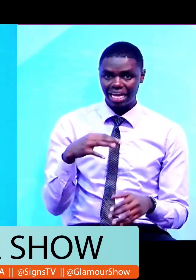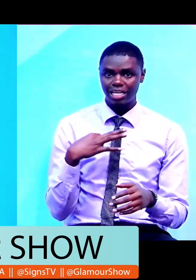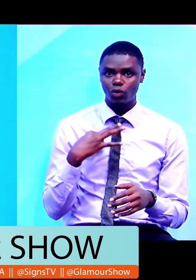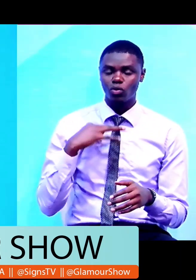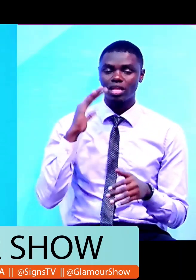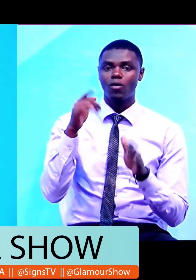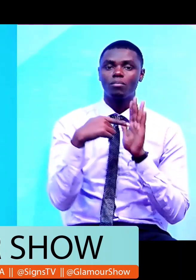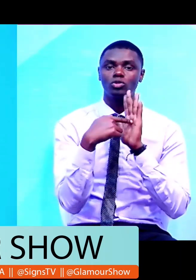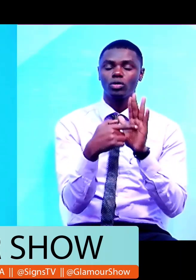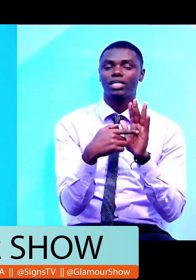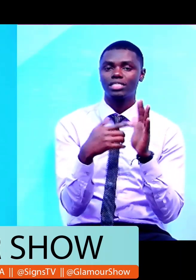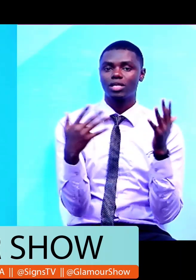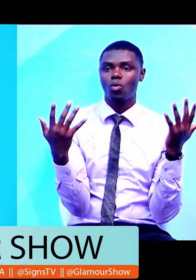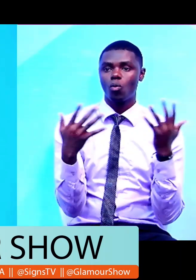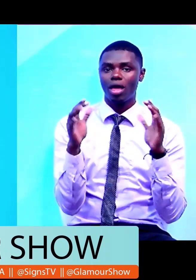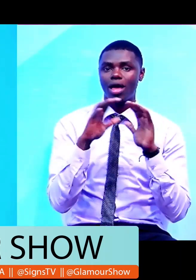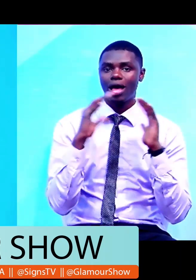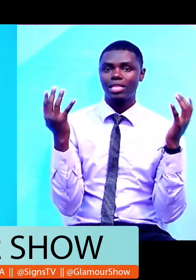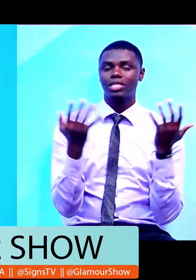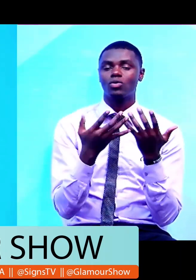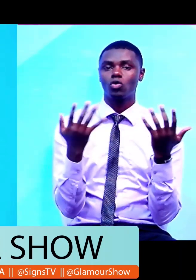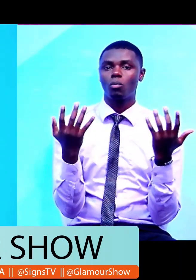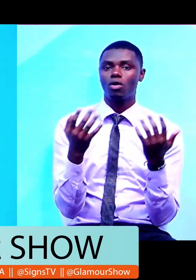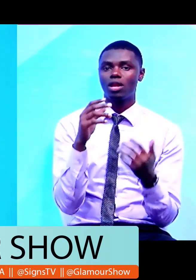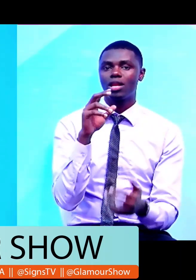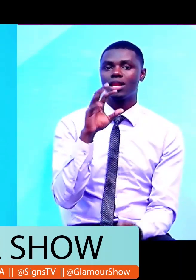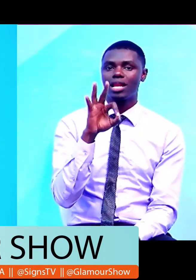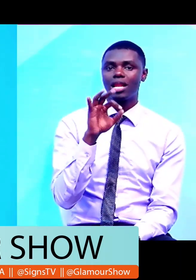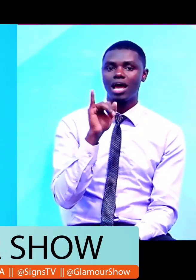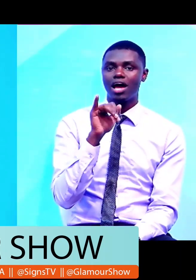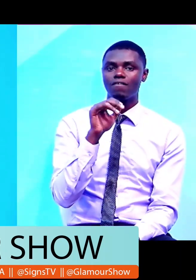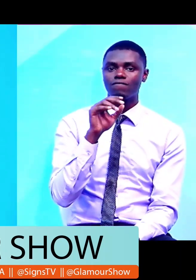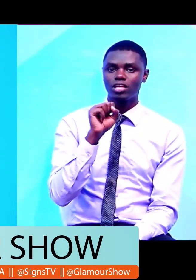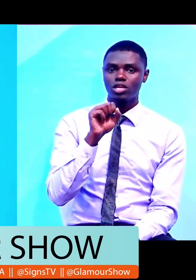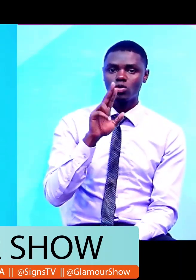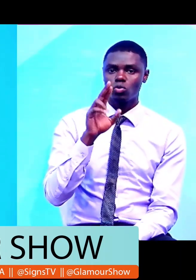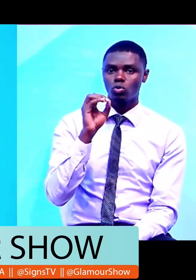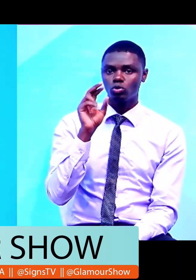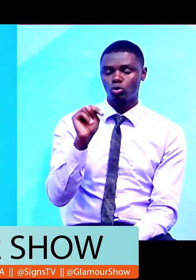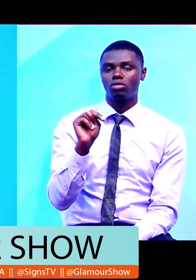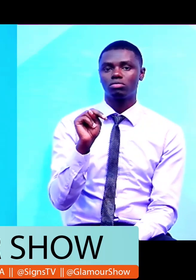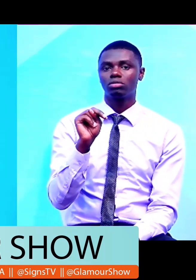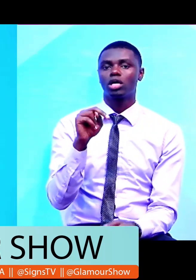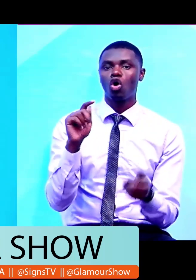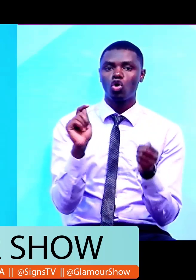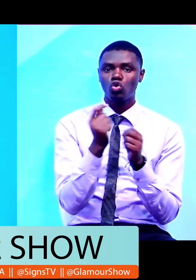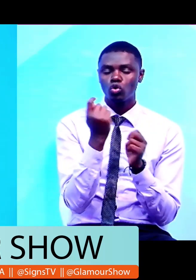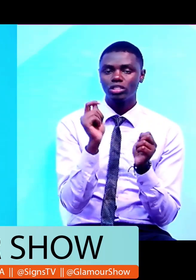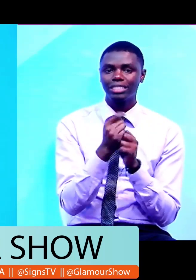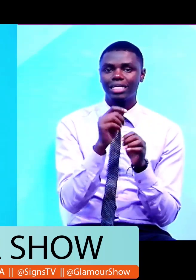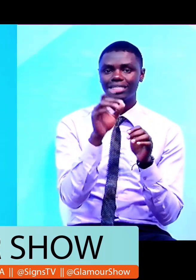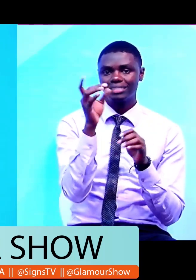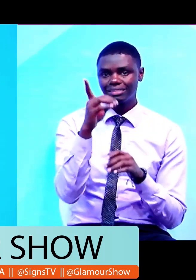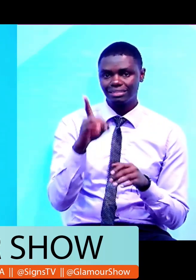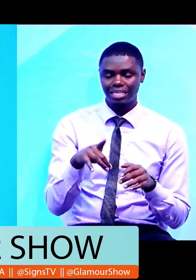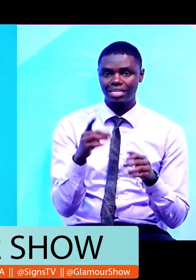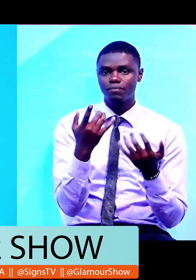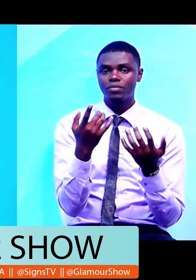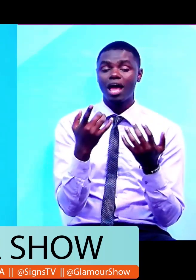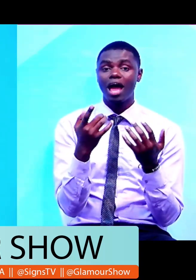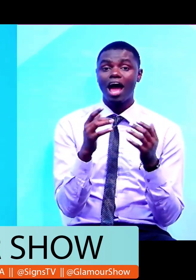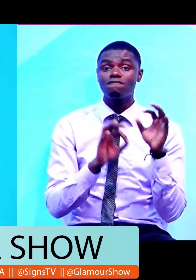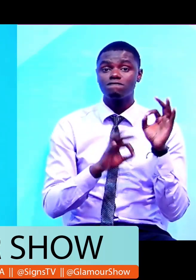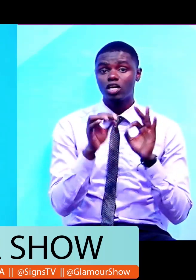showcasing at Global Fusion some of my crochet designs. That is a fashion show that is going to